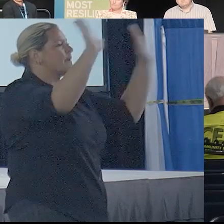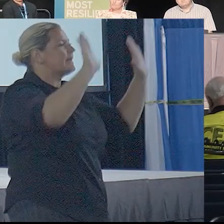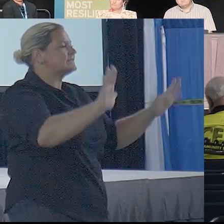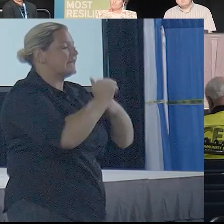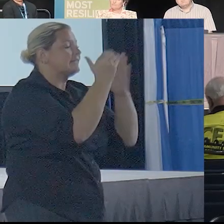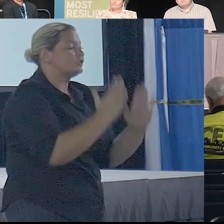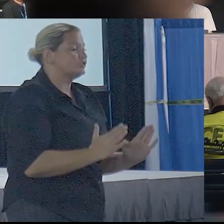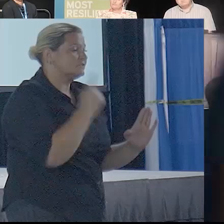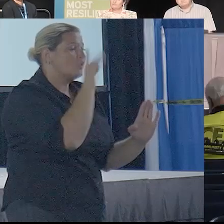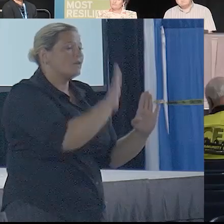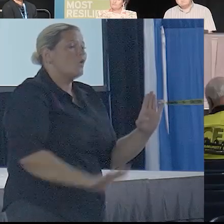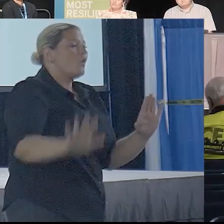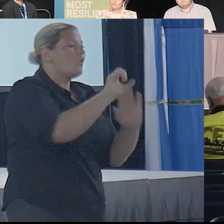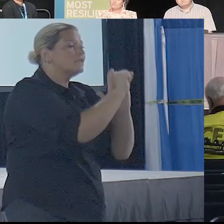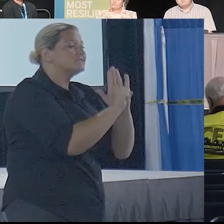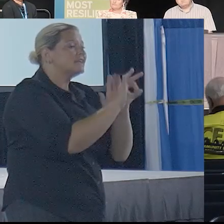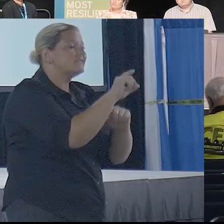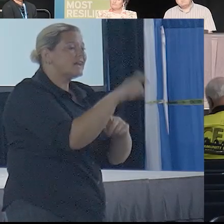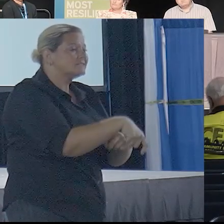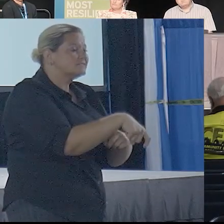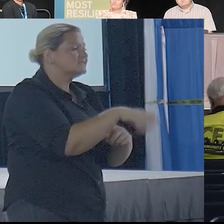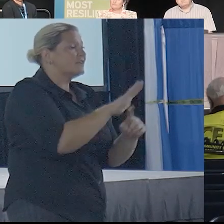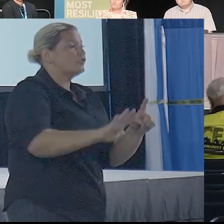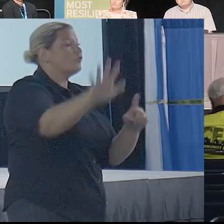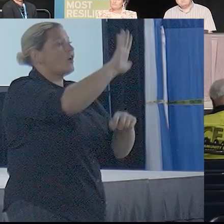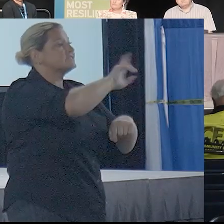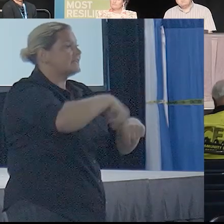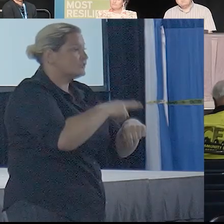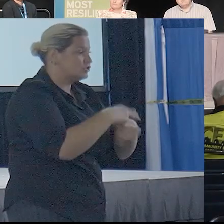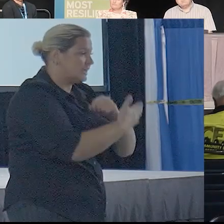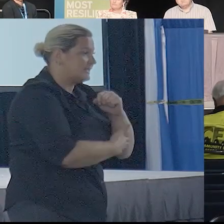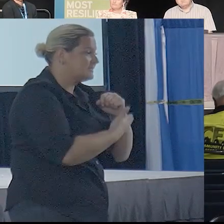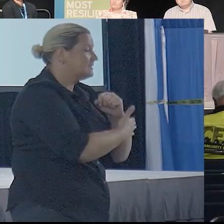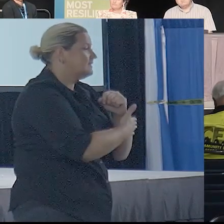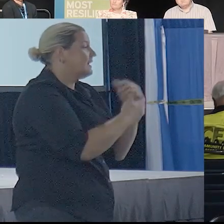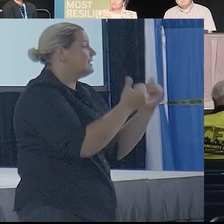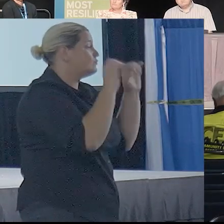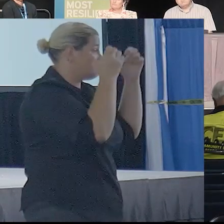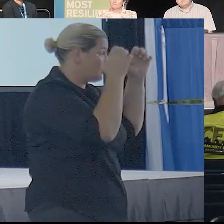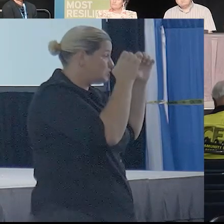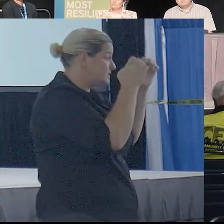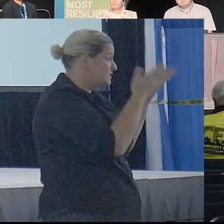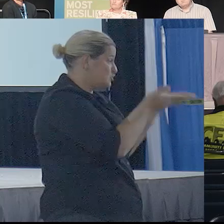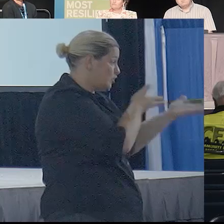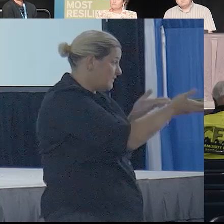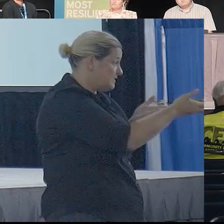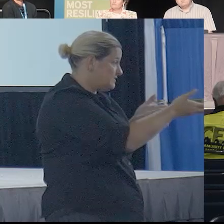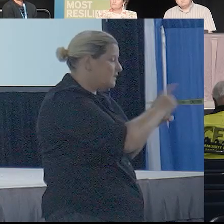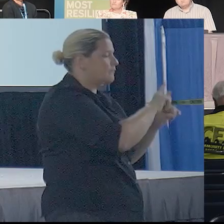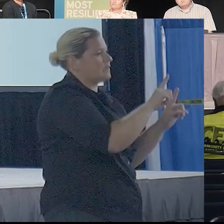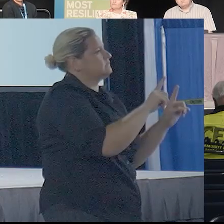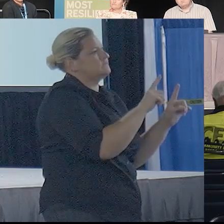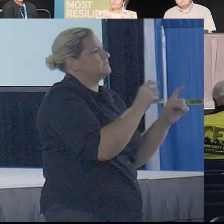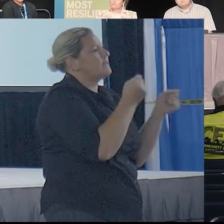of Texas and across the nation, not only in emergency services, but many other aspects